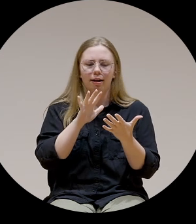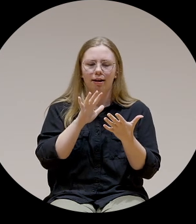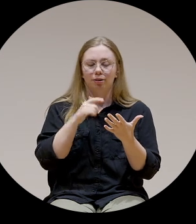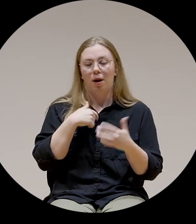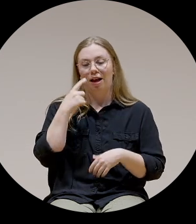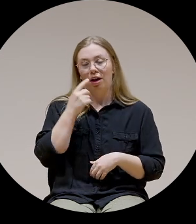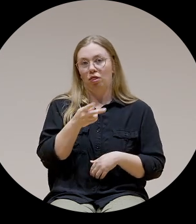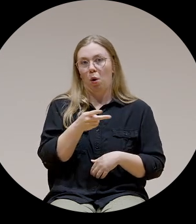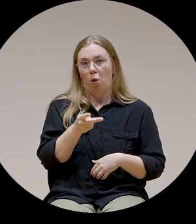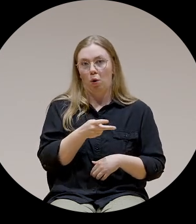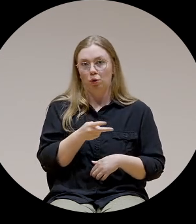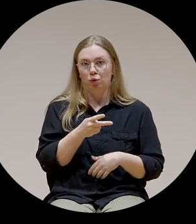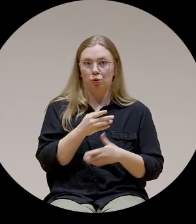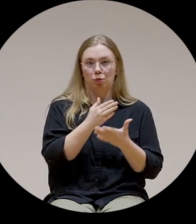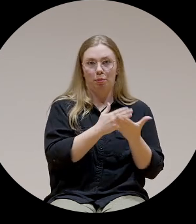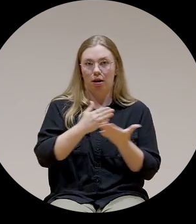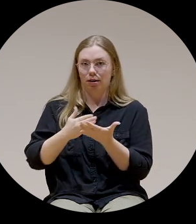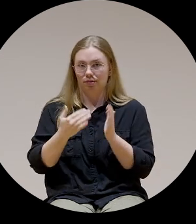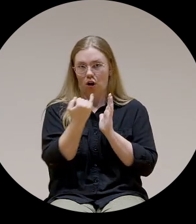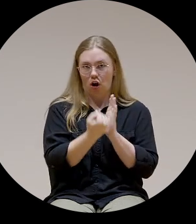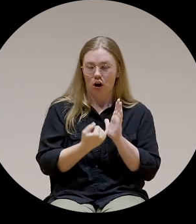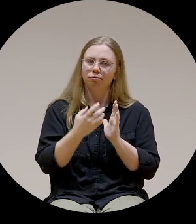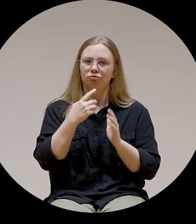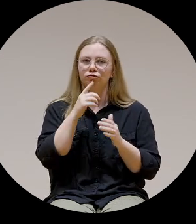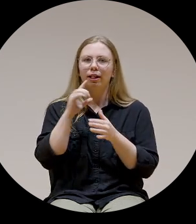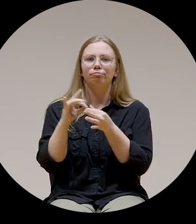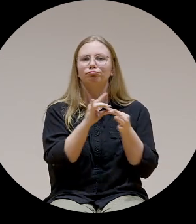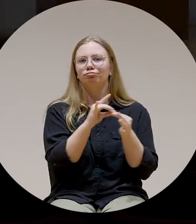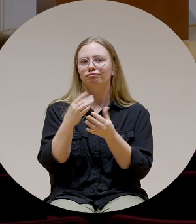two pieces really speak well to one another, I think.